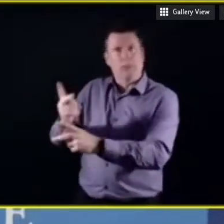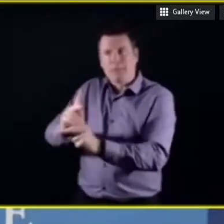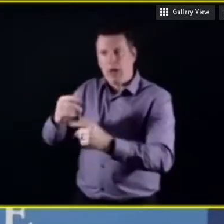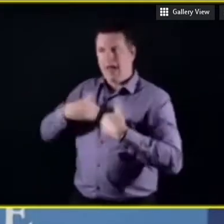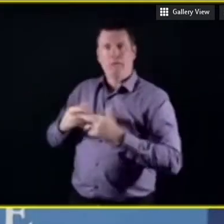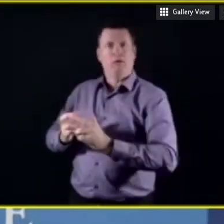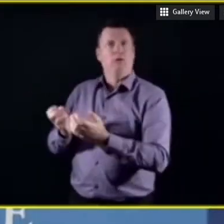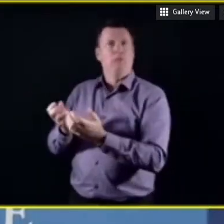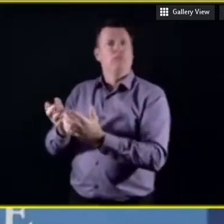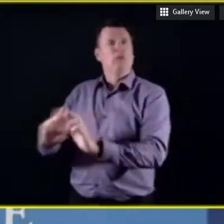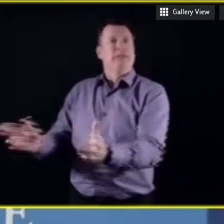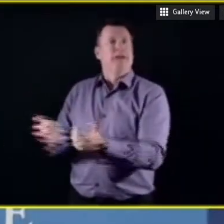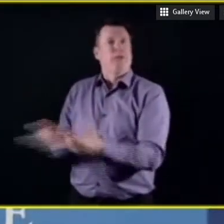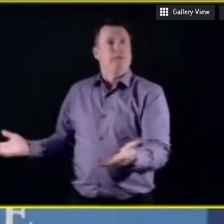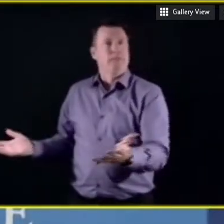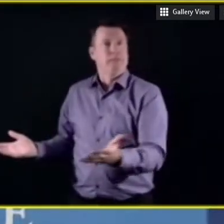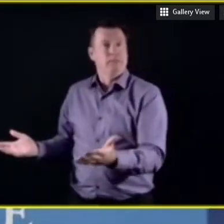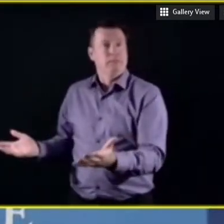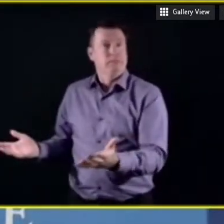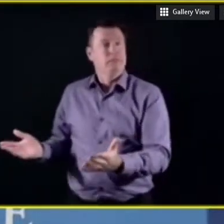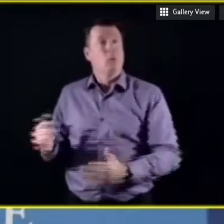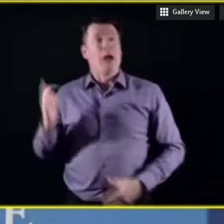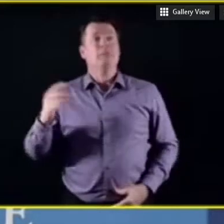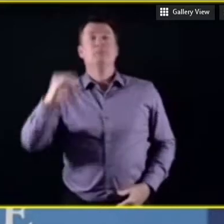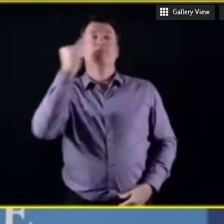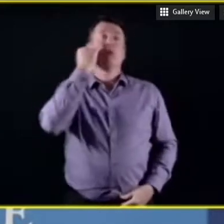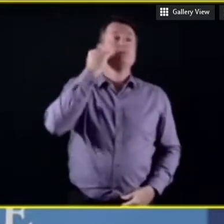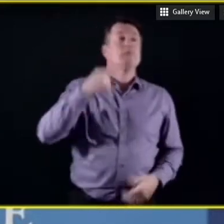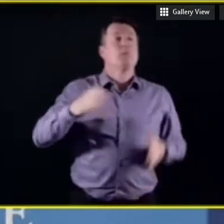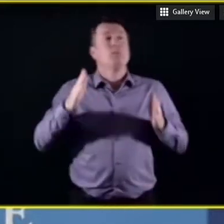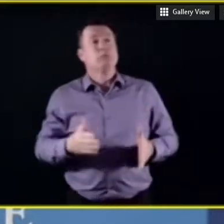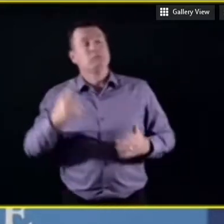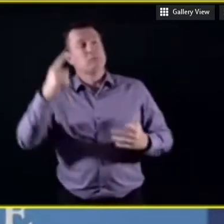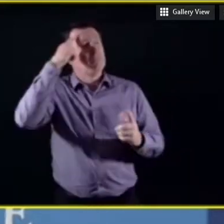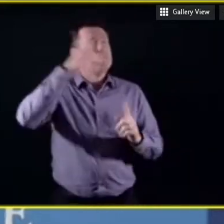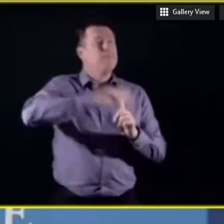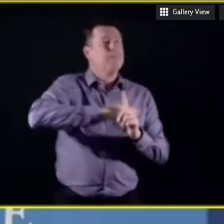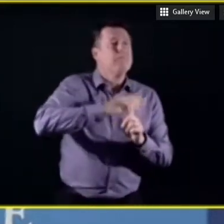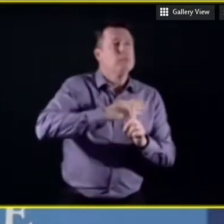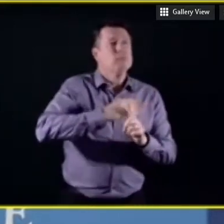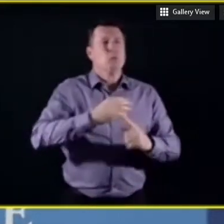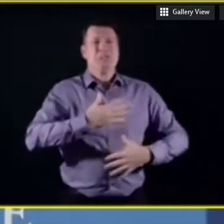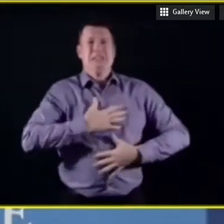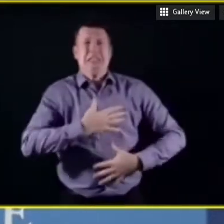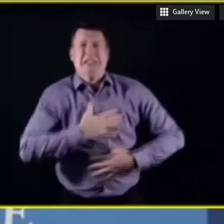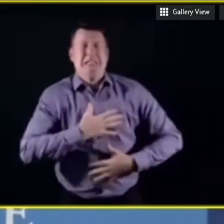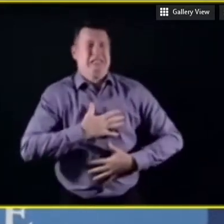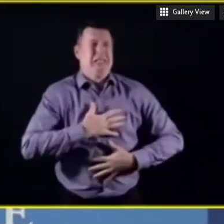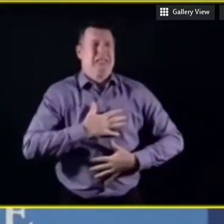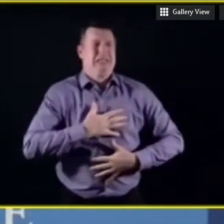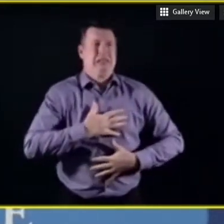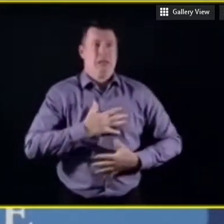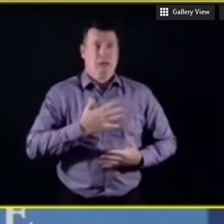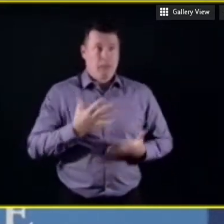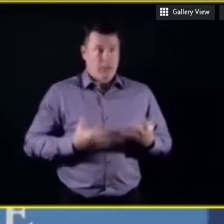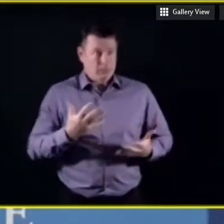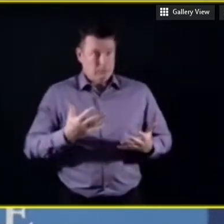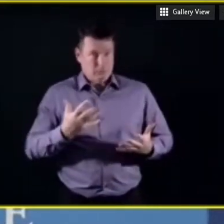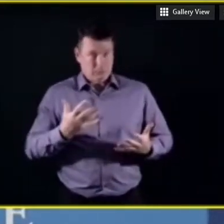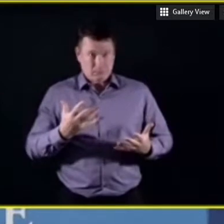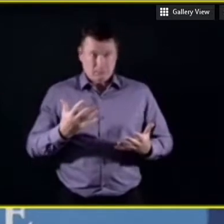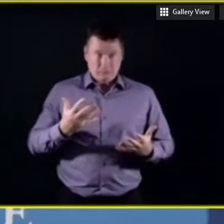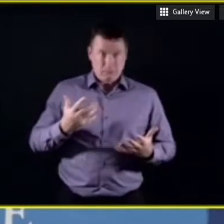based on the presence of a fever or shortness of breath, actually may have pneumonia, they may have a heart rhythm problem, they may have had a